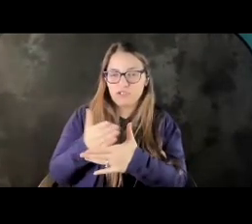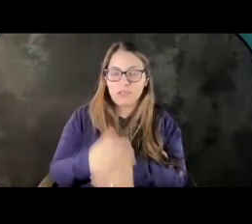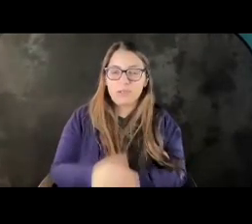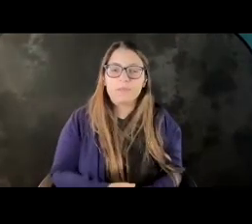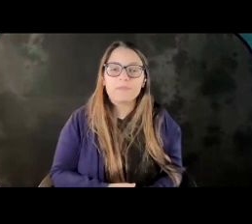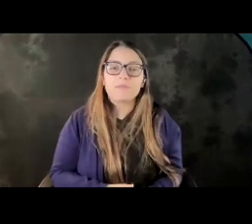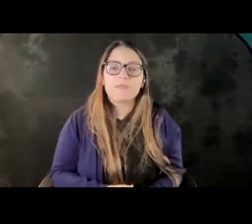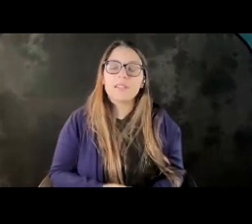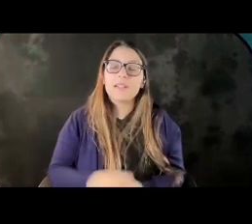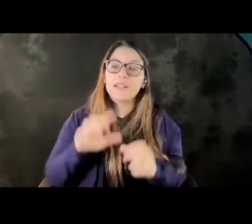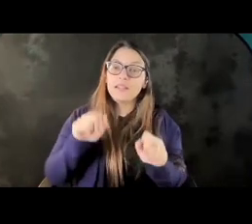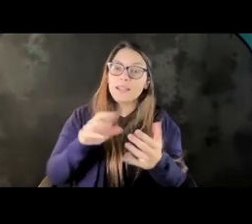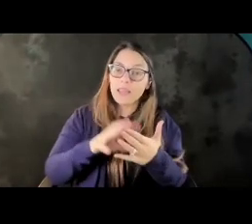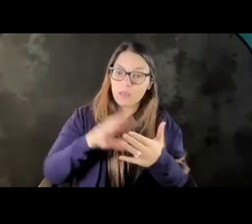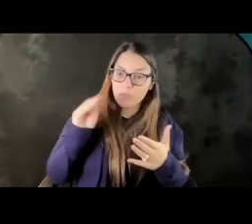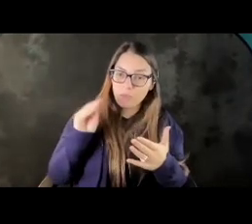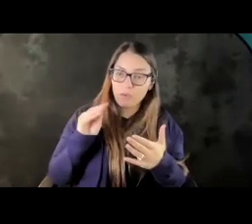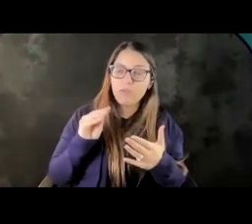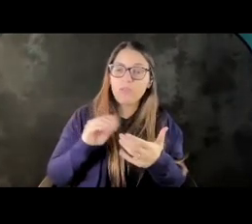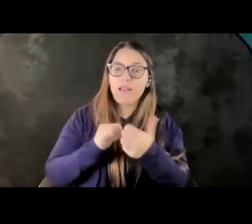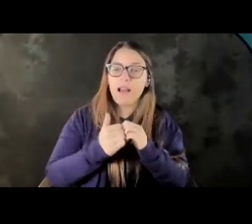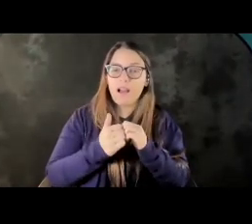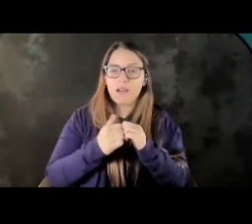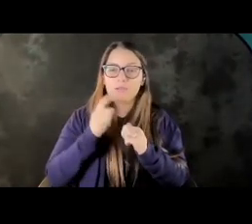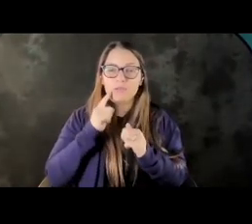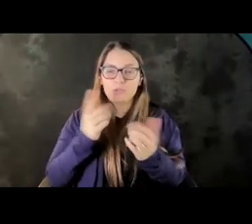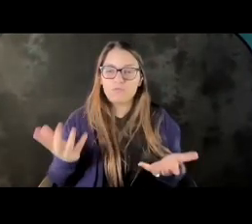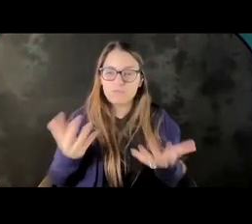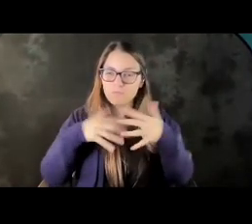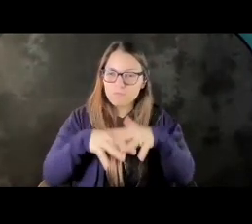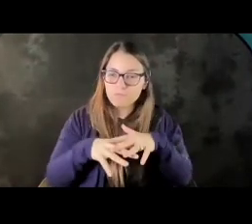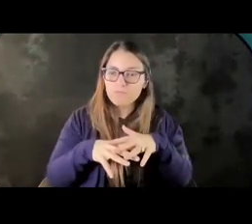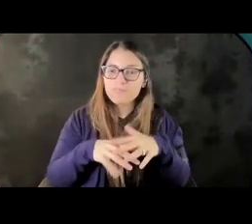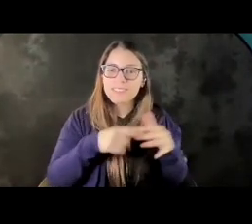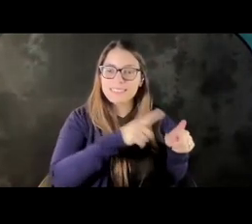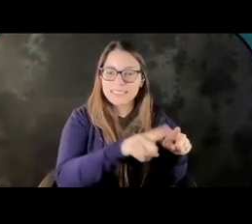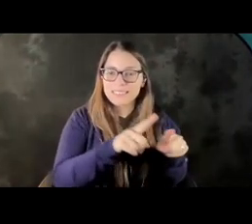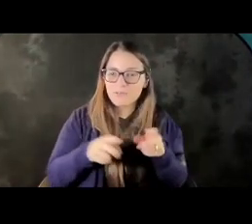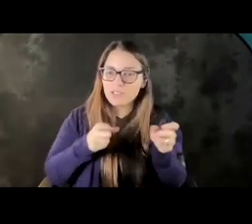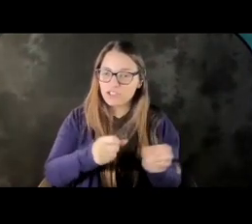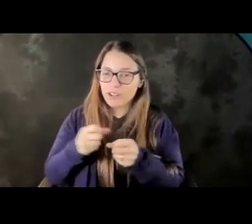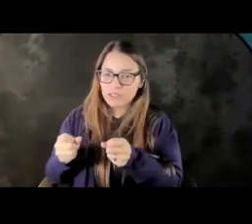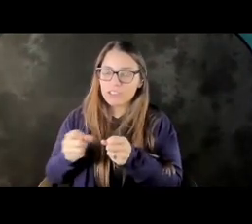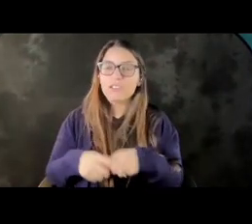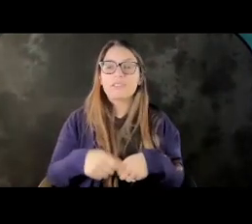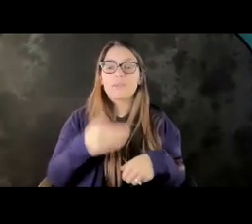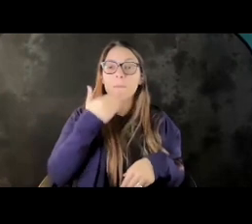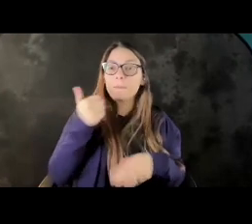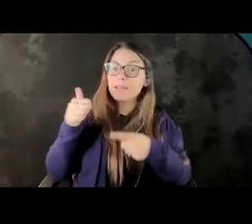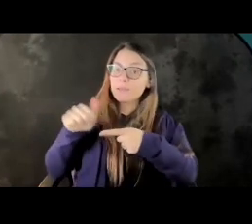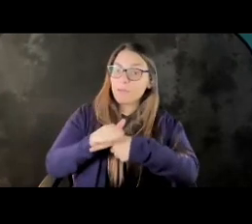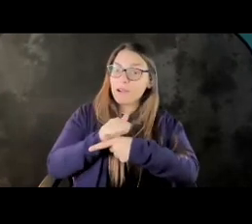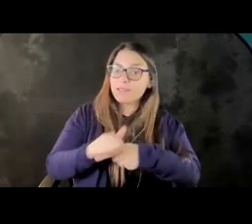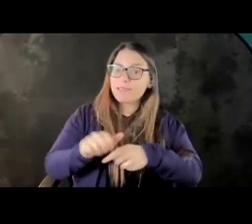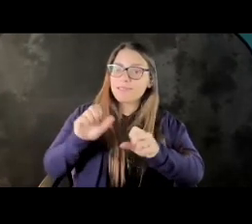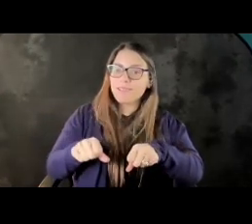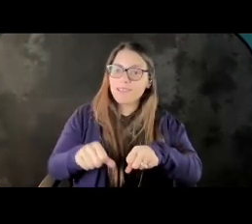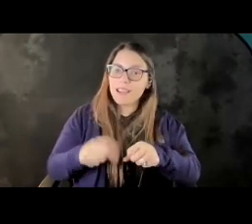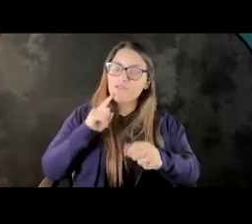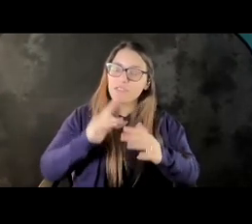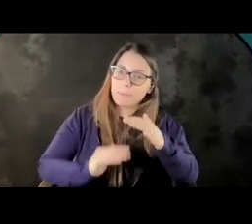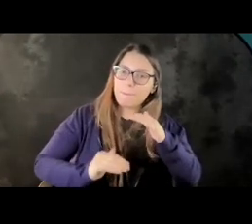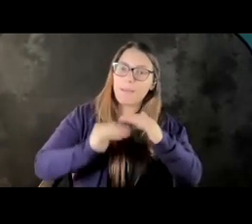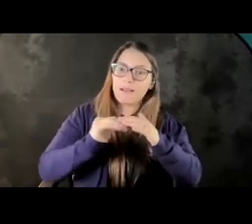can learn about combining tax strategies and best practices that can maximize your ABLE account